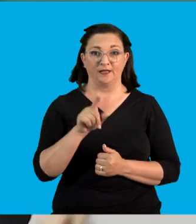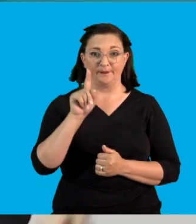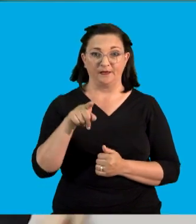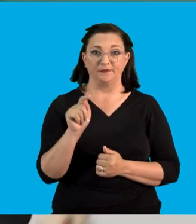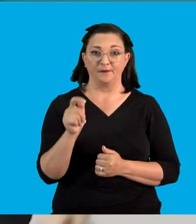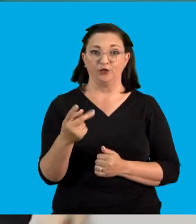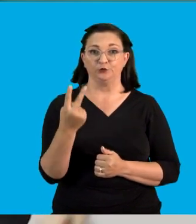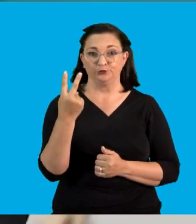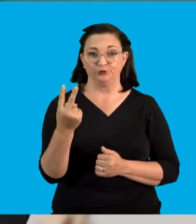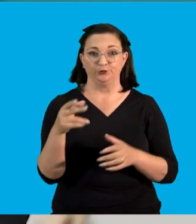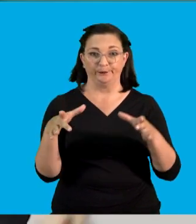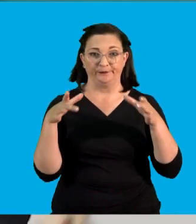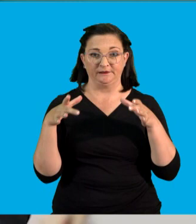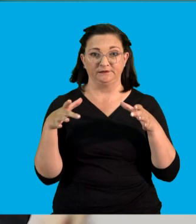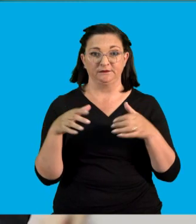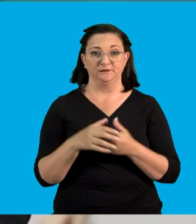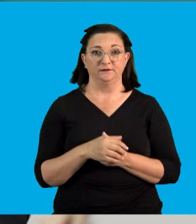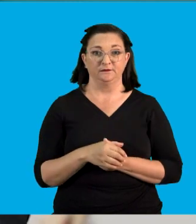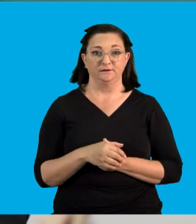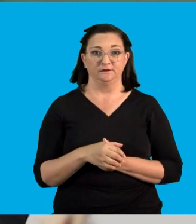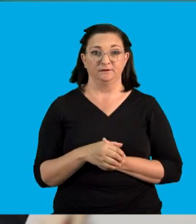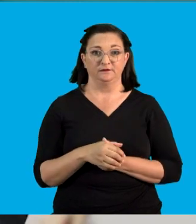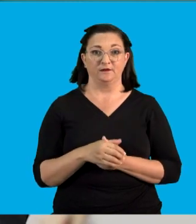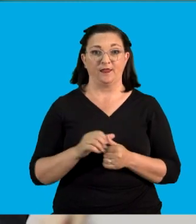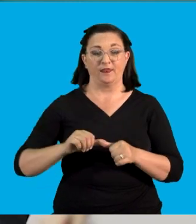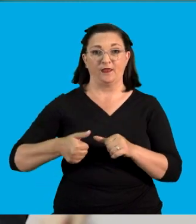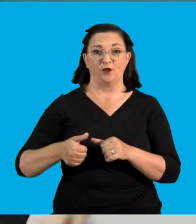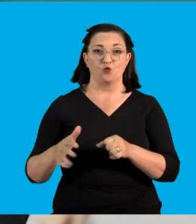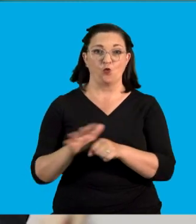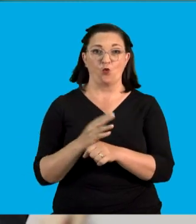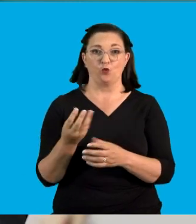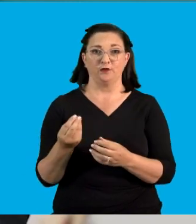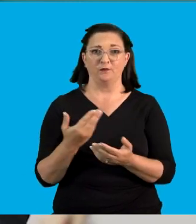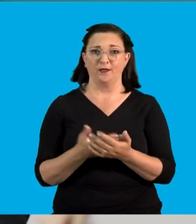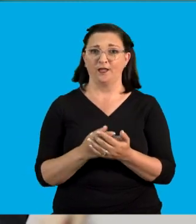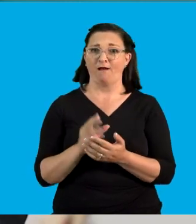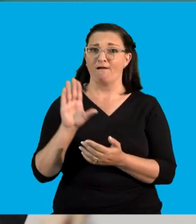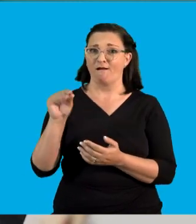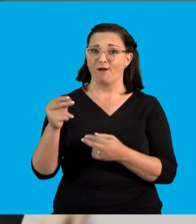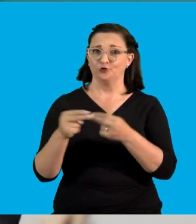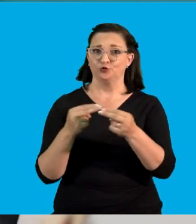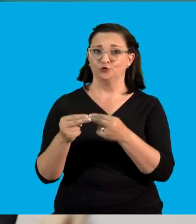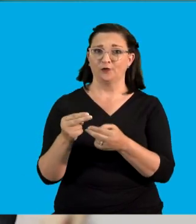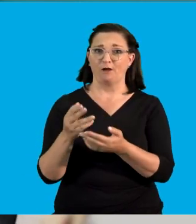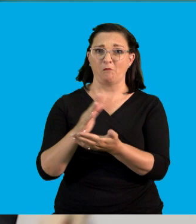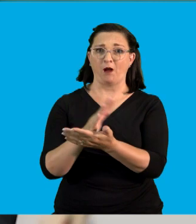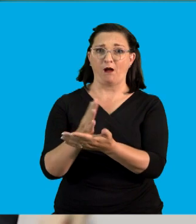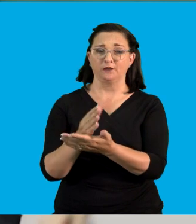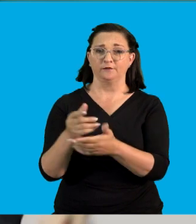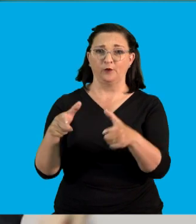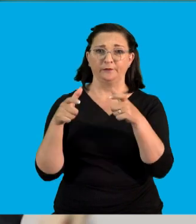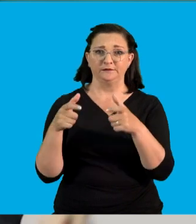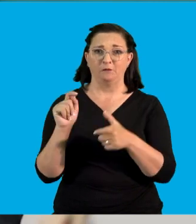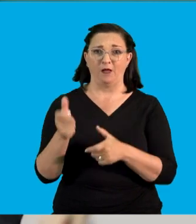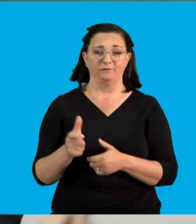should buy 2 pizzas. We will go to the next whole number because we know that you cannot go to a shop and buy part